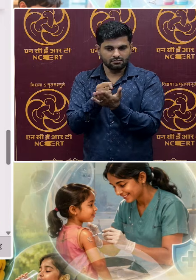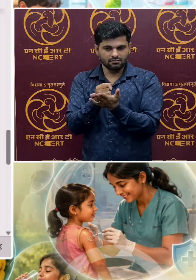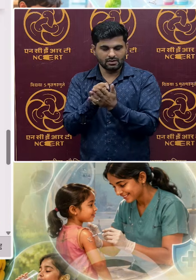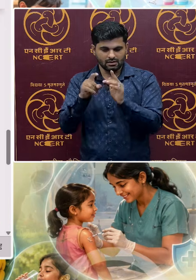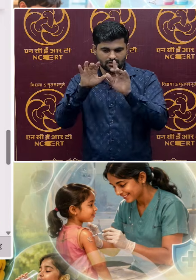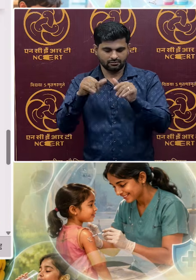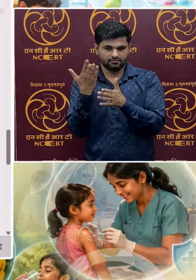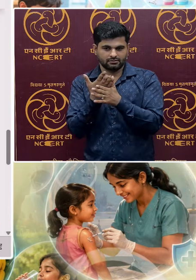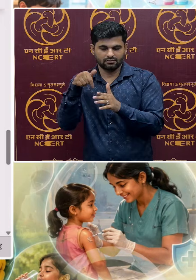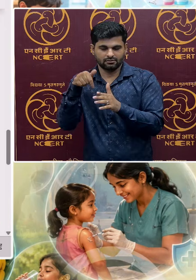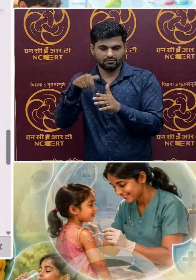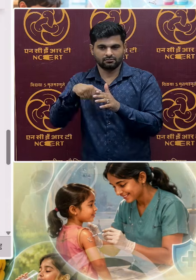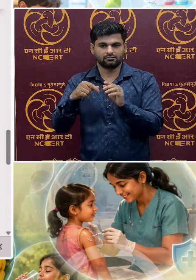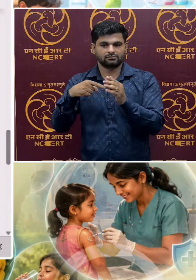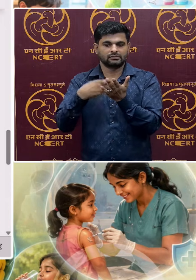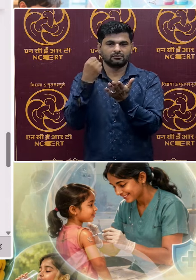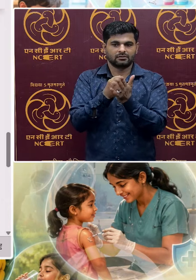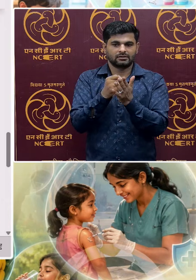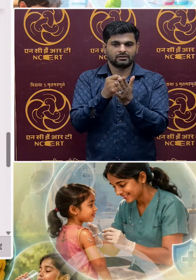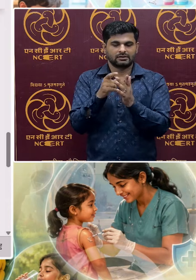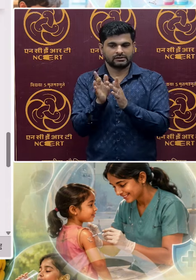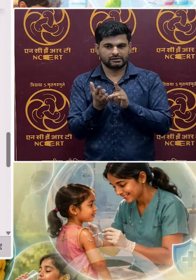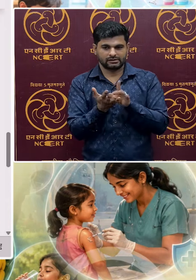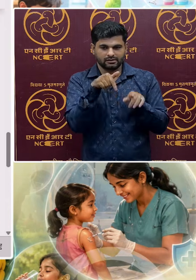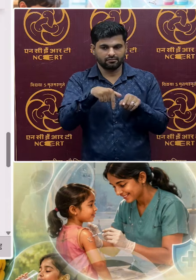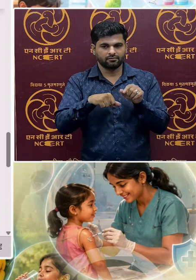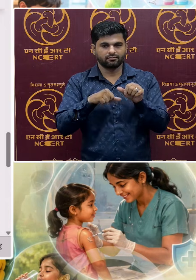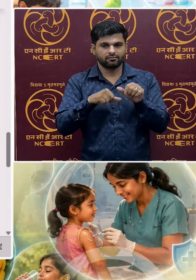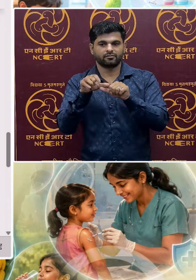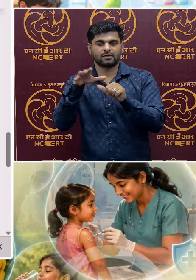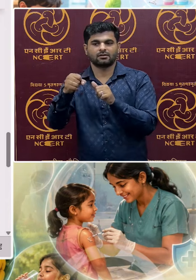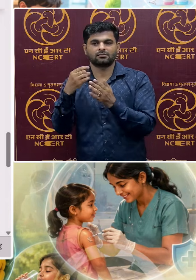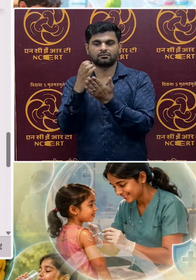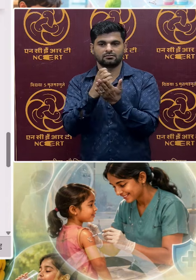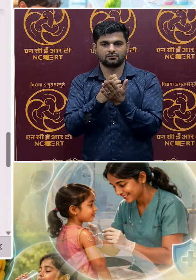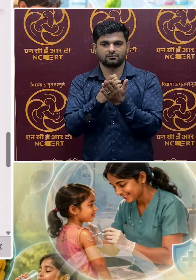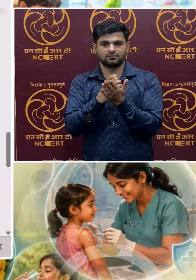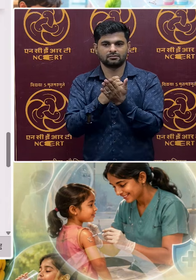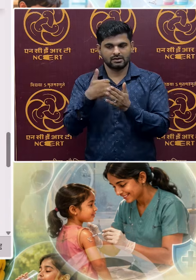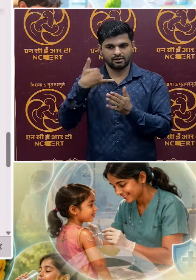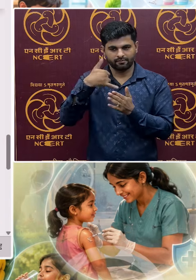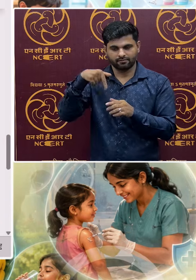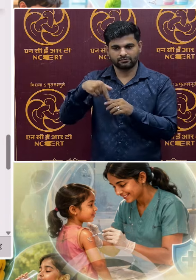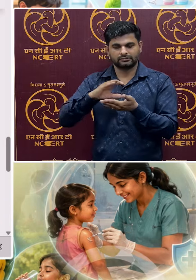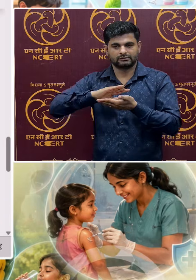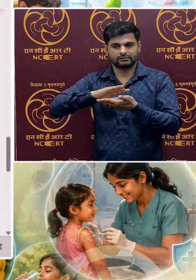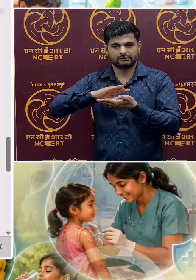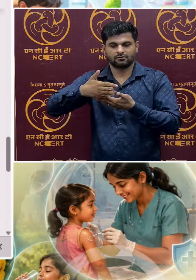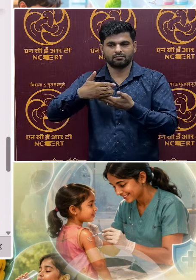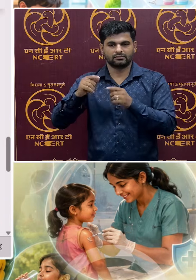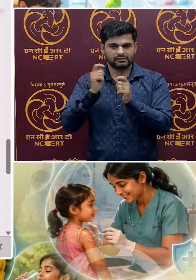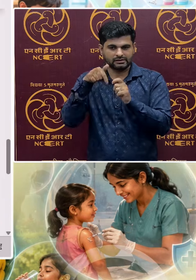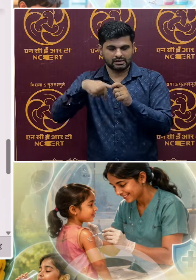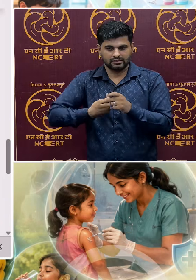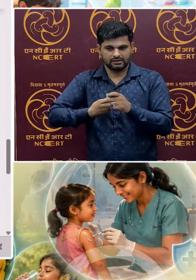If you have already registered, you can skip it. You can access the course on your mobile or desktop and then enroll